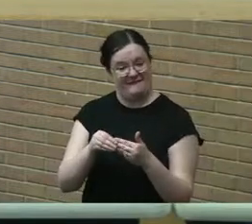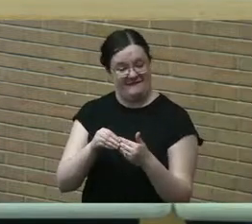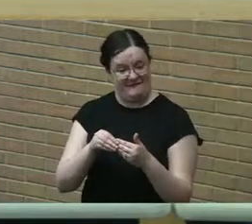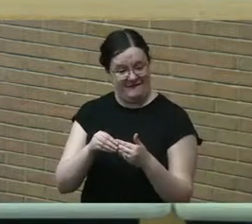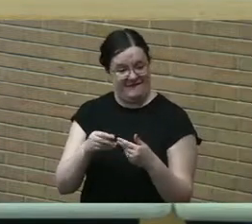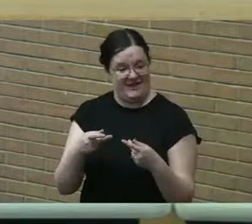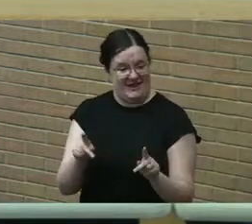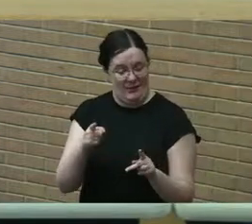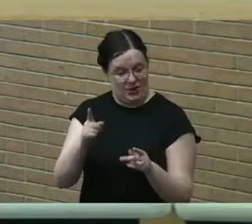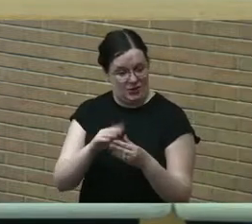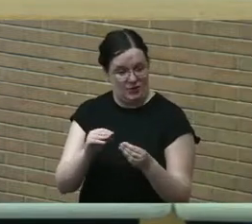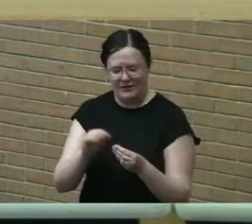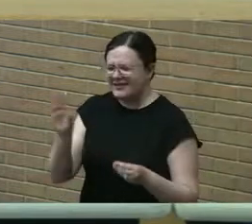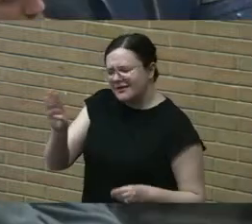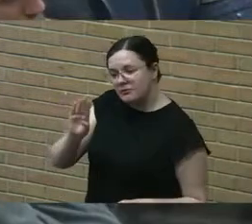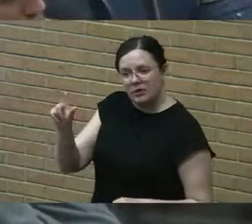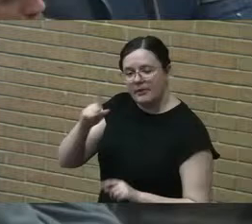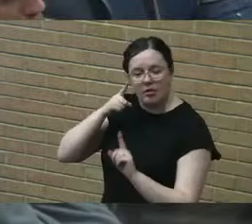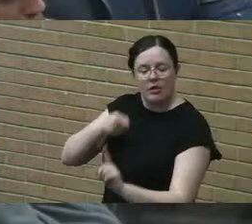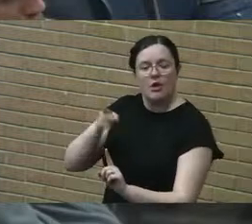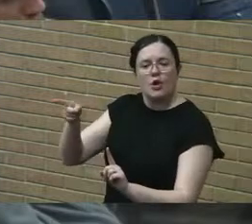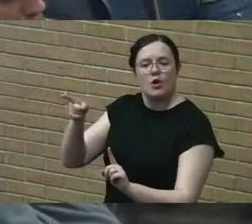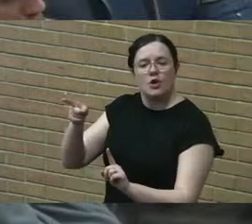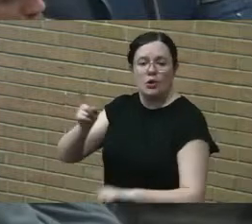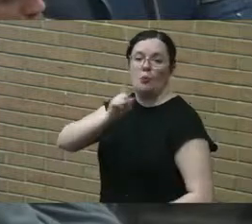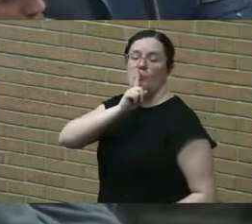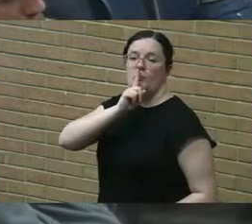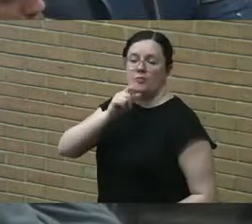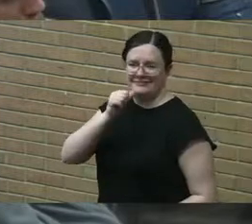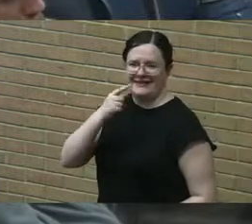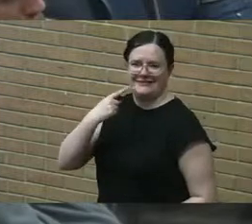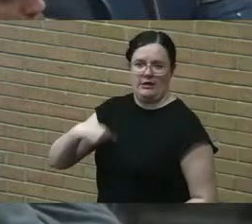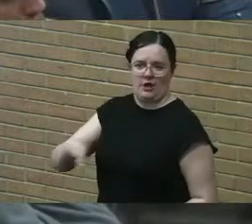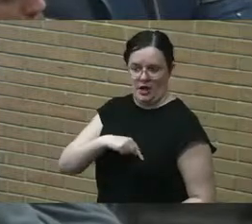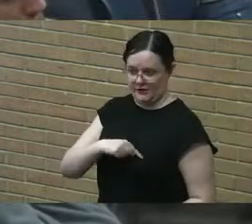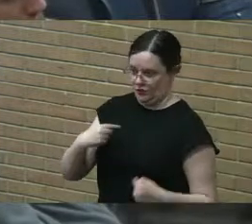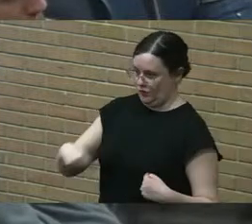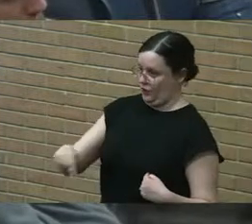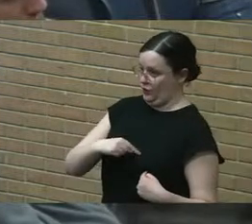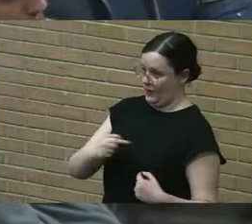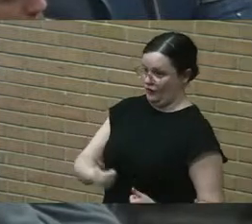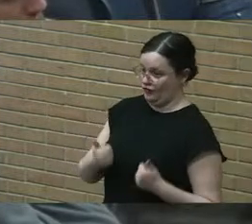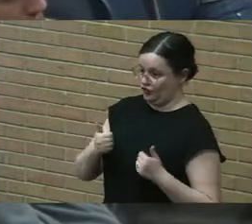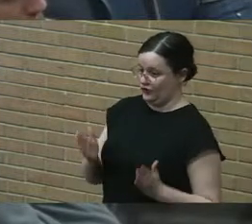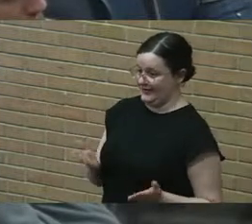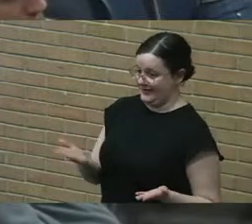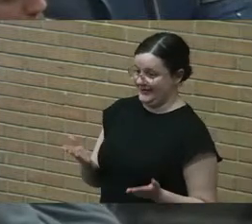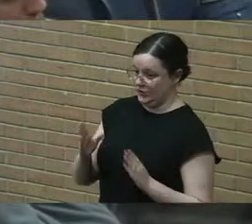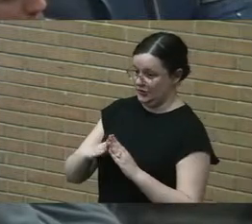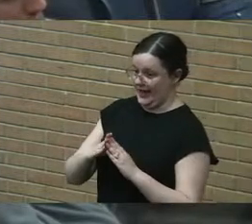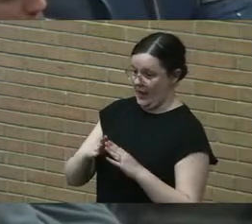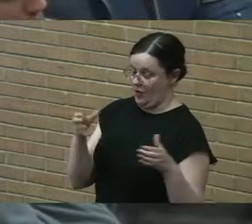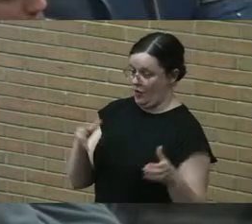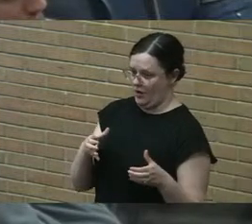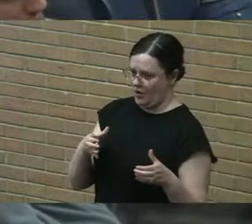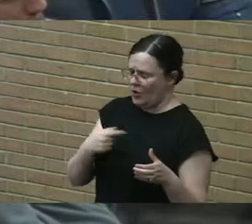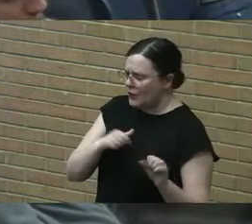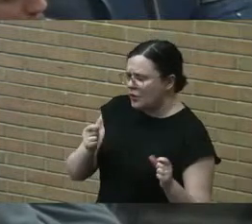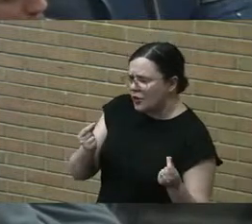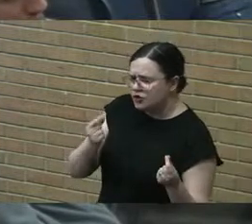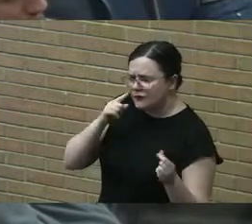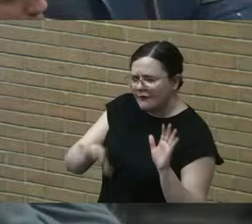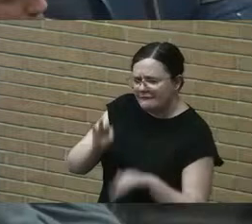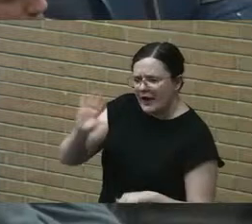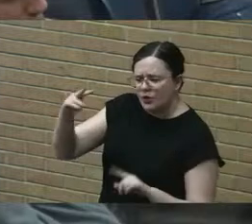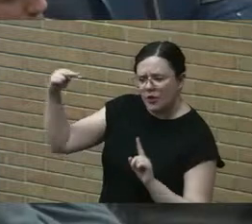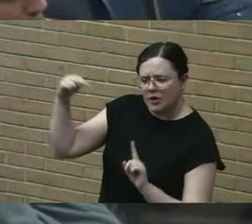to speak to. You're not telling us what, as residents of the town, we can do to find out where you stand on this. If you're telling